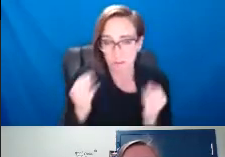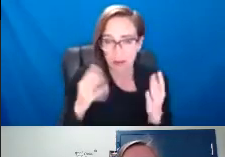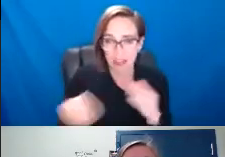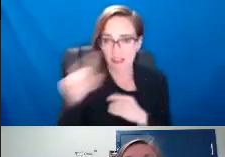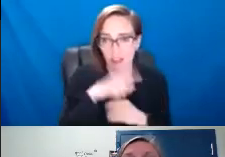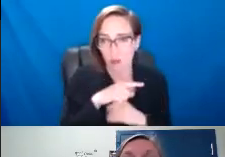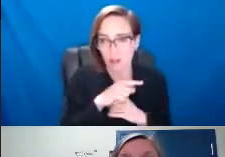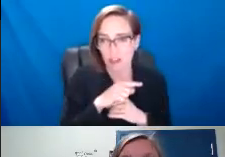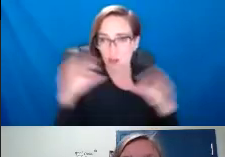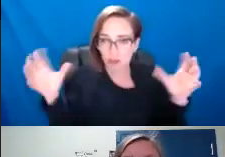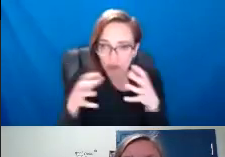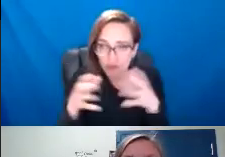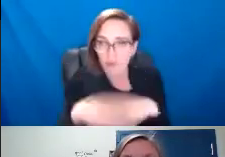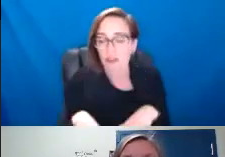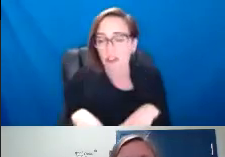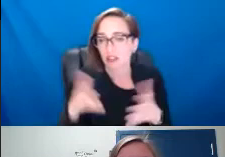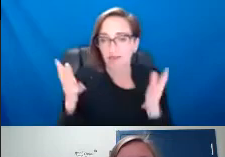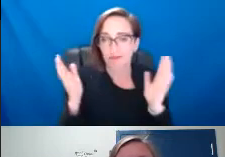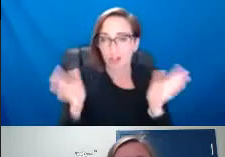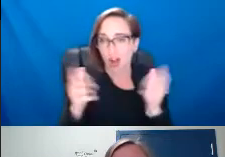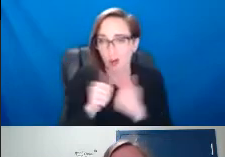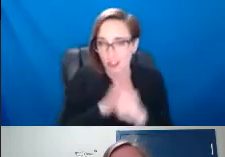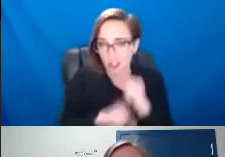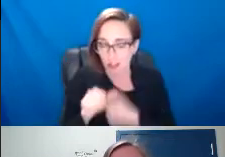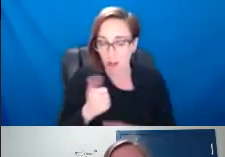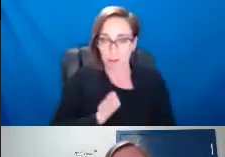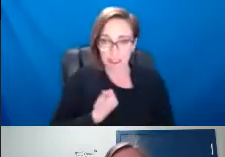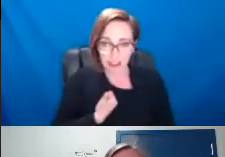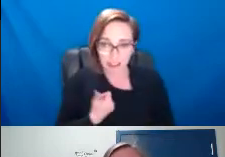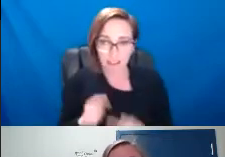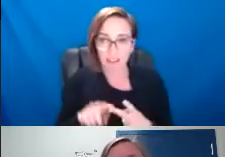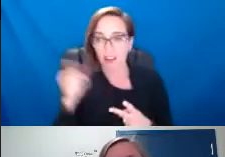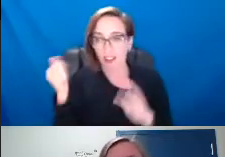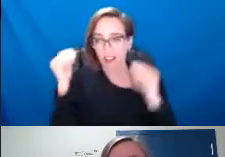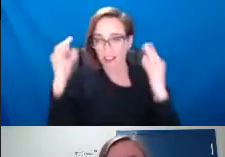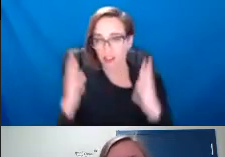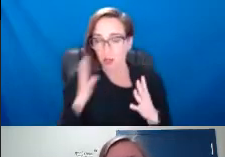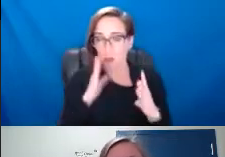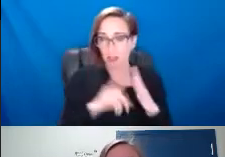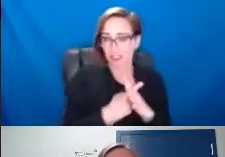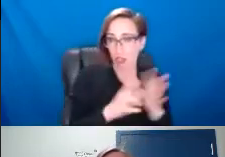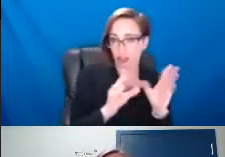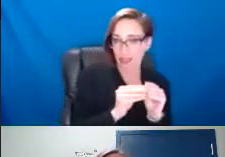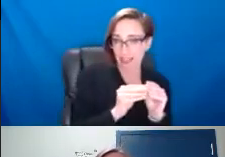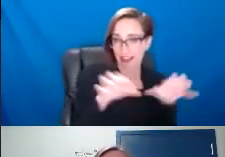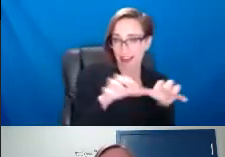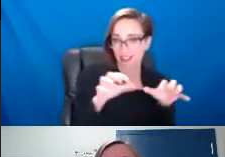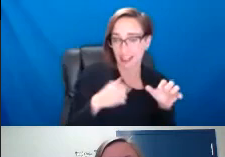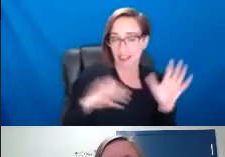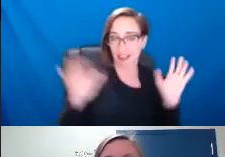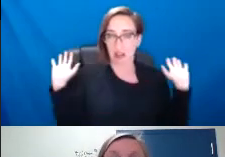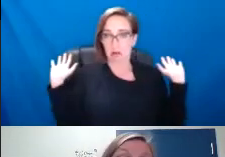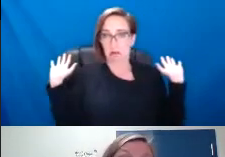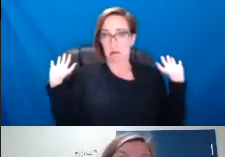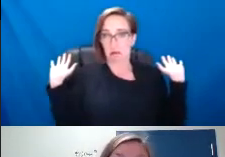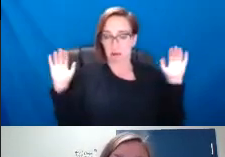get together and to talk. Myself and the other instructors, we would just start the meeting, do the activity, and let them take over.